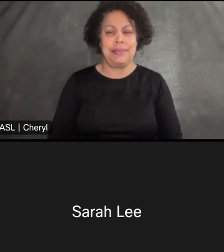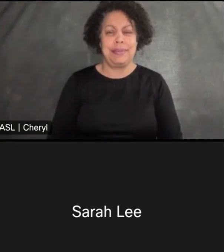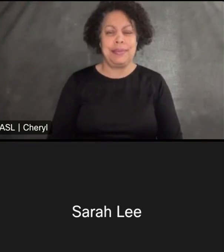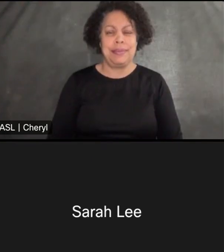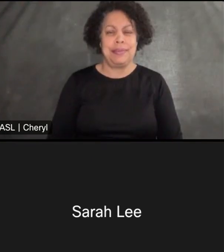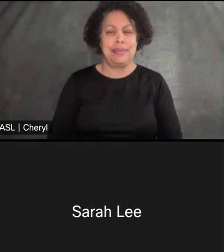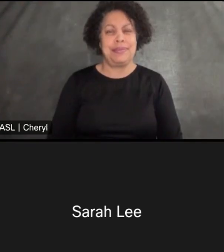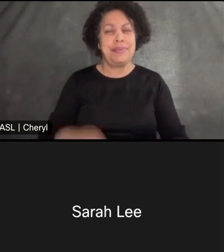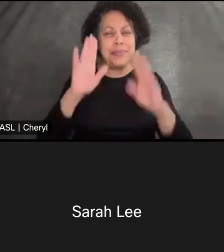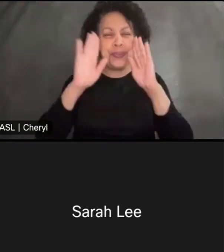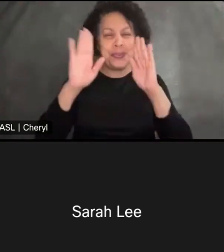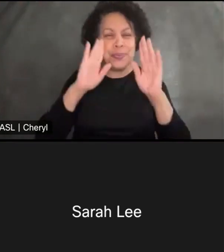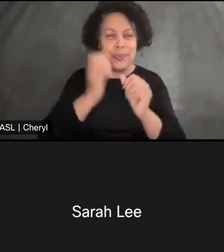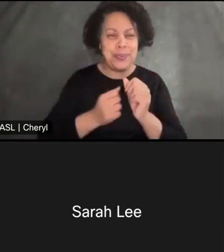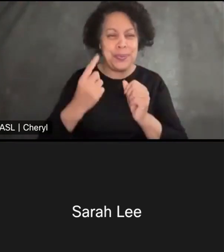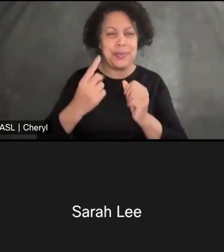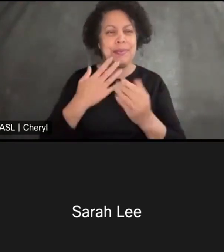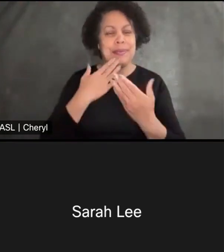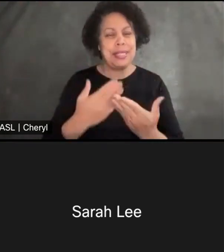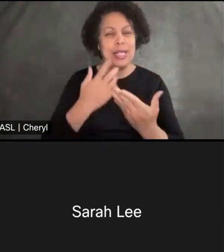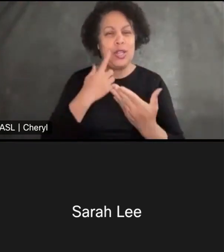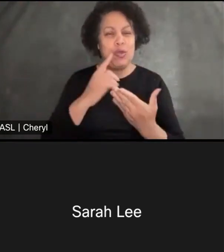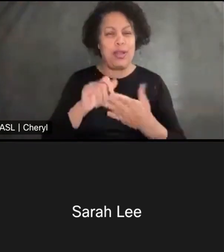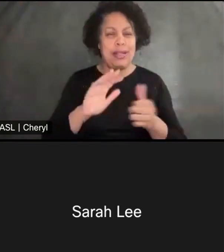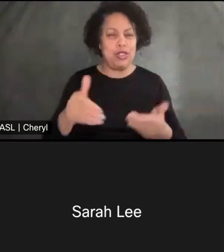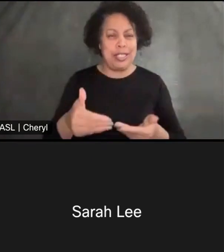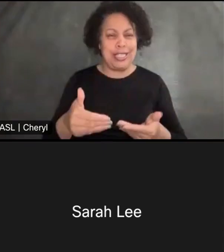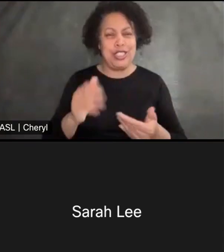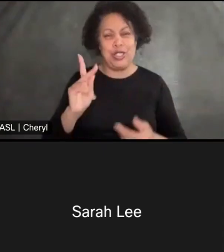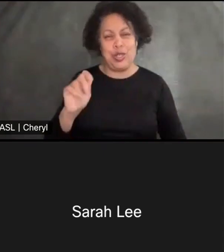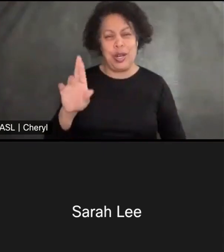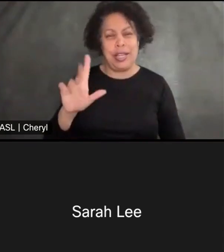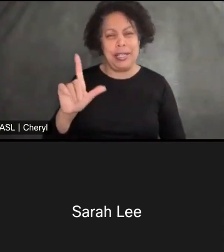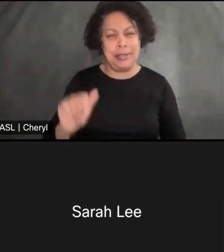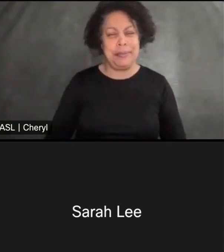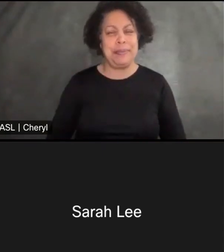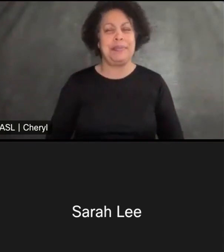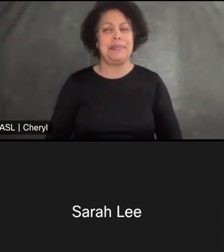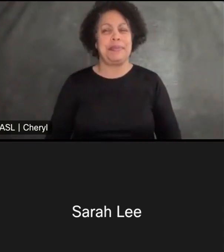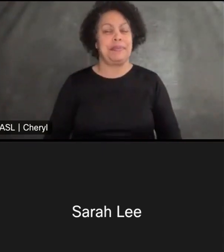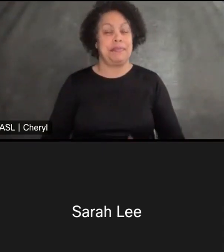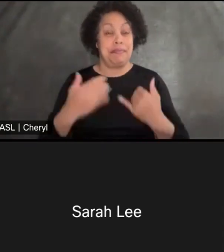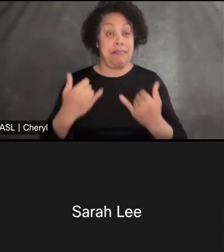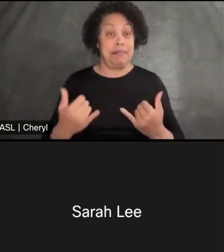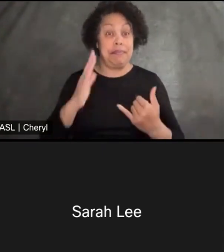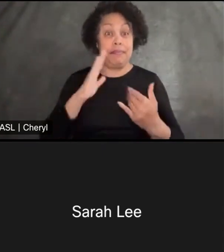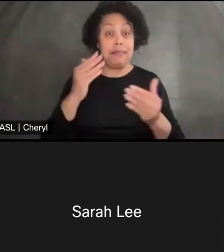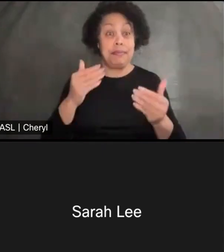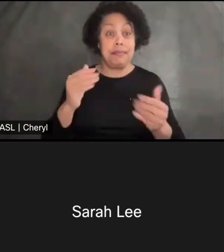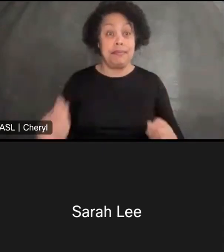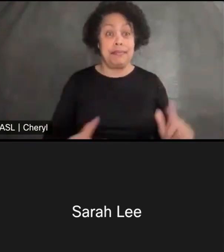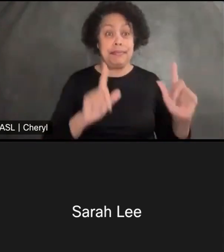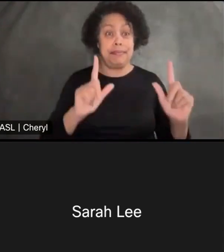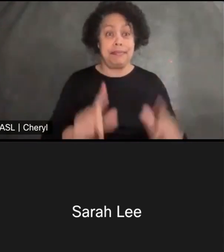Hello, everyone, and thank you for the introduction, Carla. I'm going to go ahead and share my